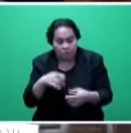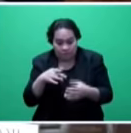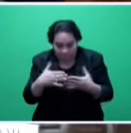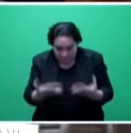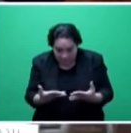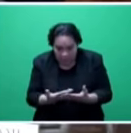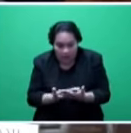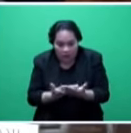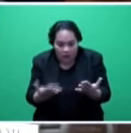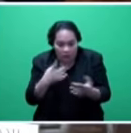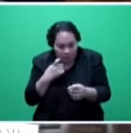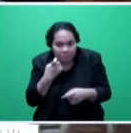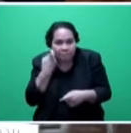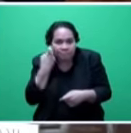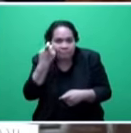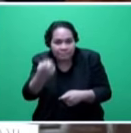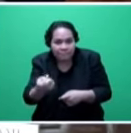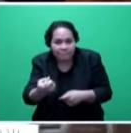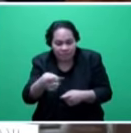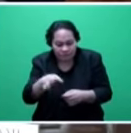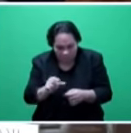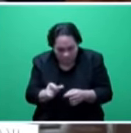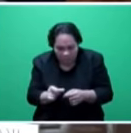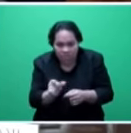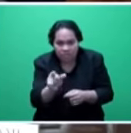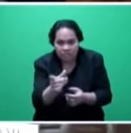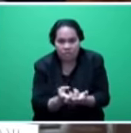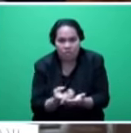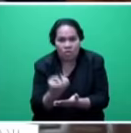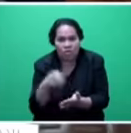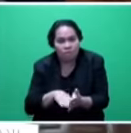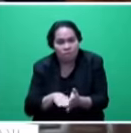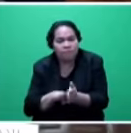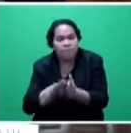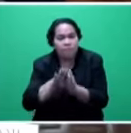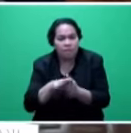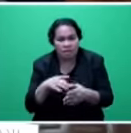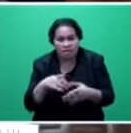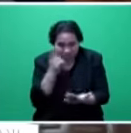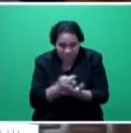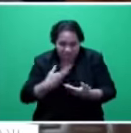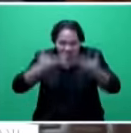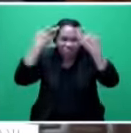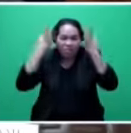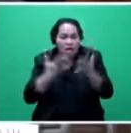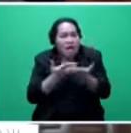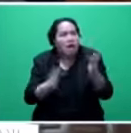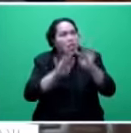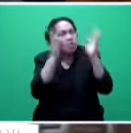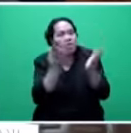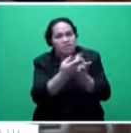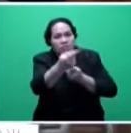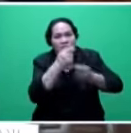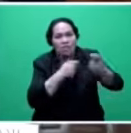in how we tread our economic path from here forward. We're not even sure how the world trade will continue